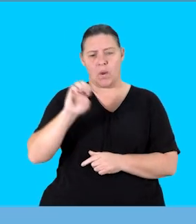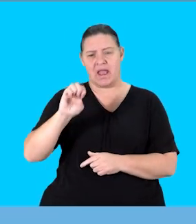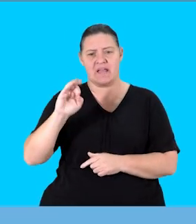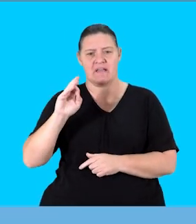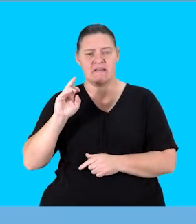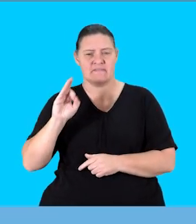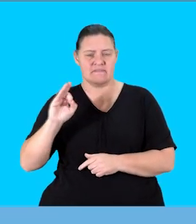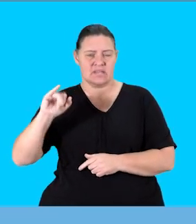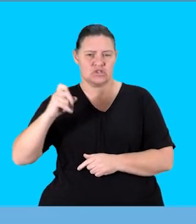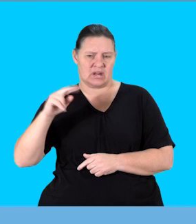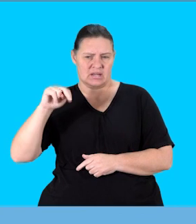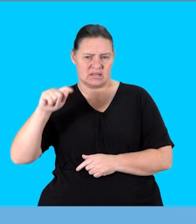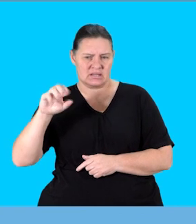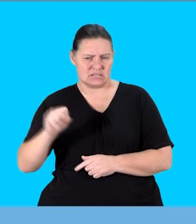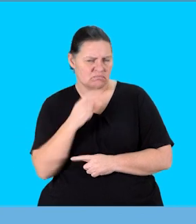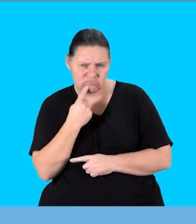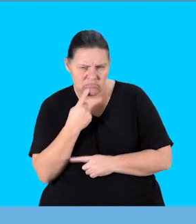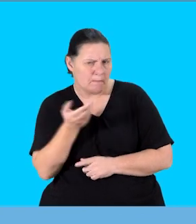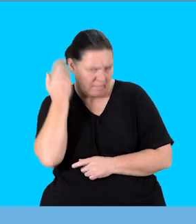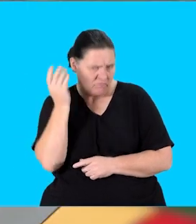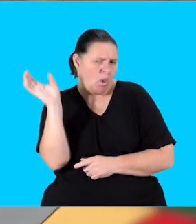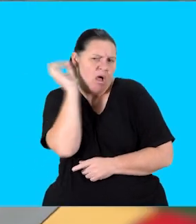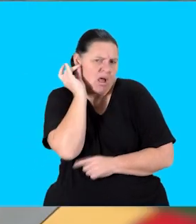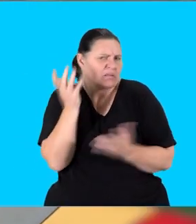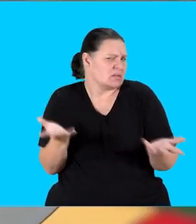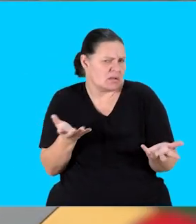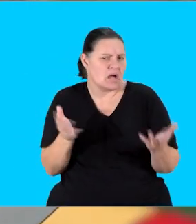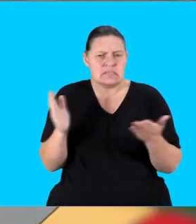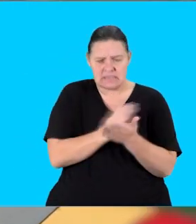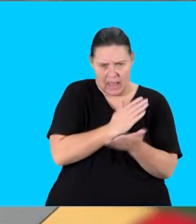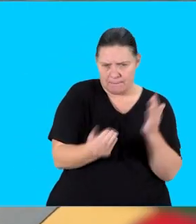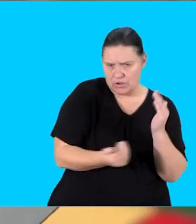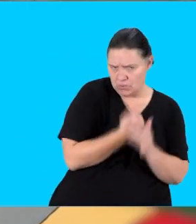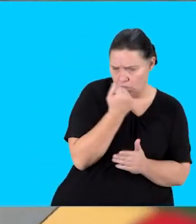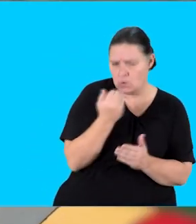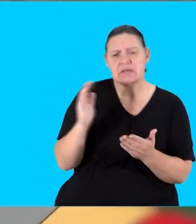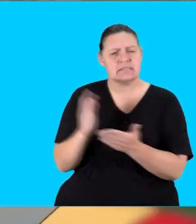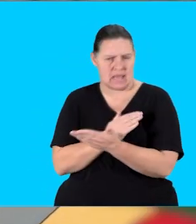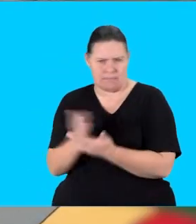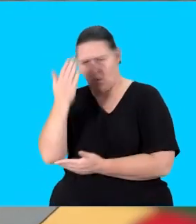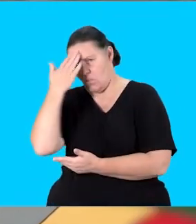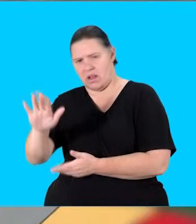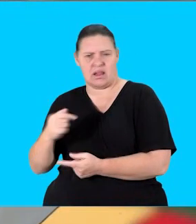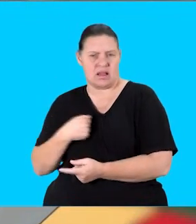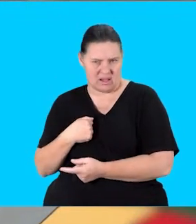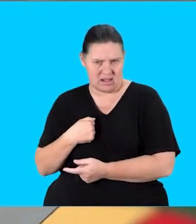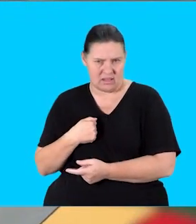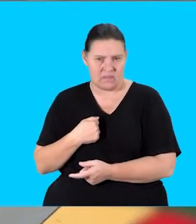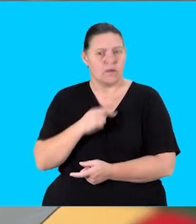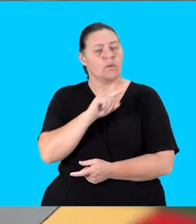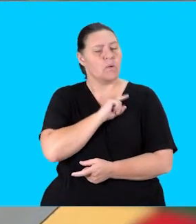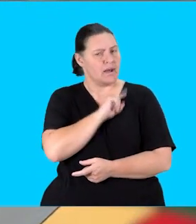might also note that some of these words you might have heard them before, so therefore some of these words might be new and some you've already know